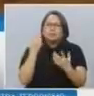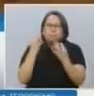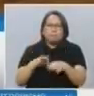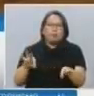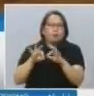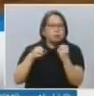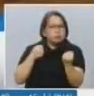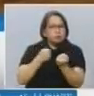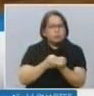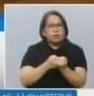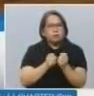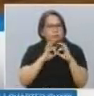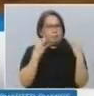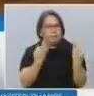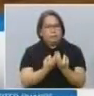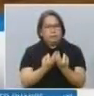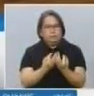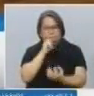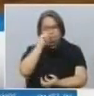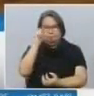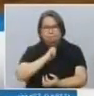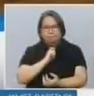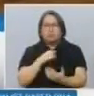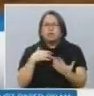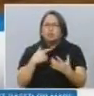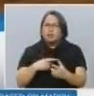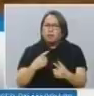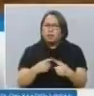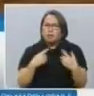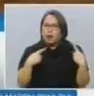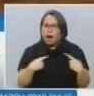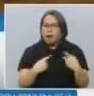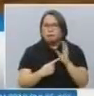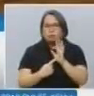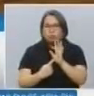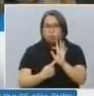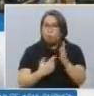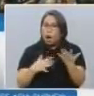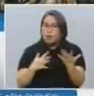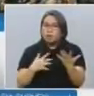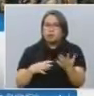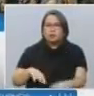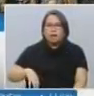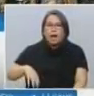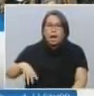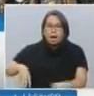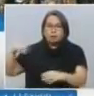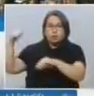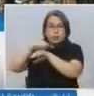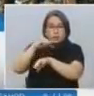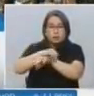family, loved ones. You have also contributed greatly to the national